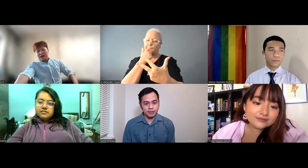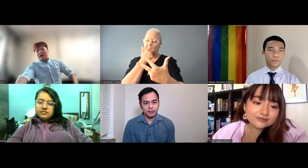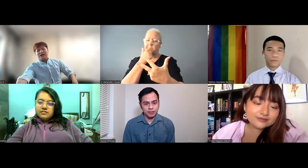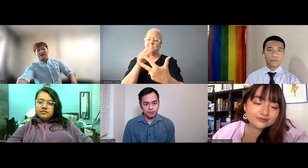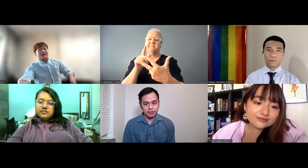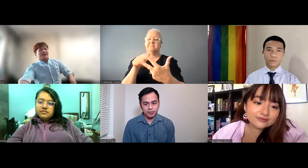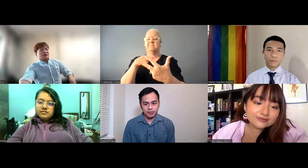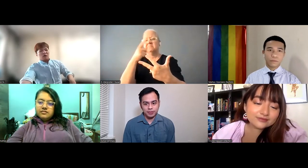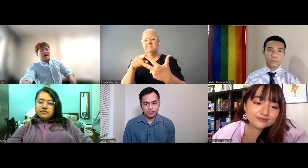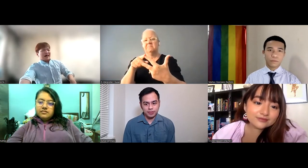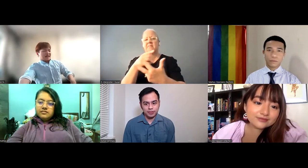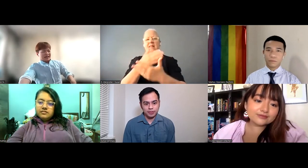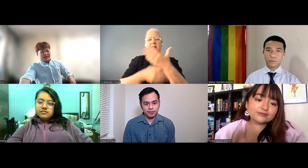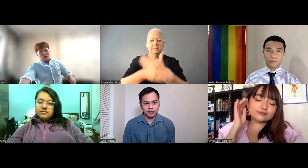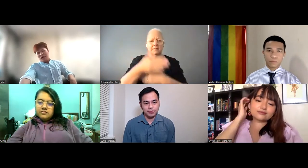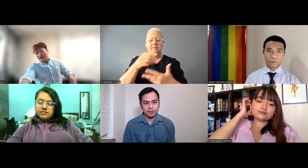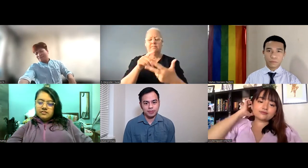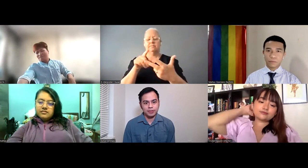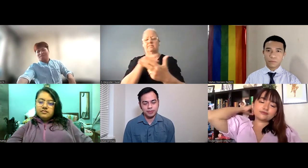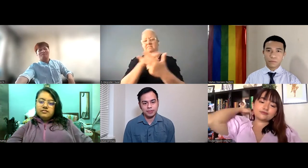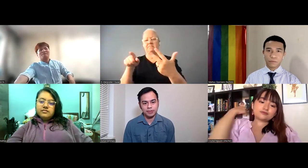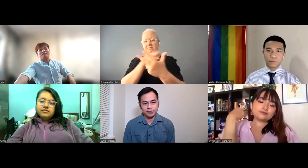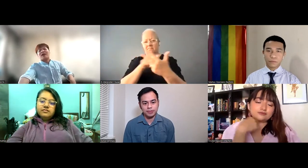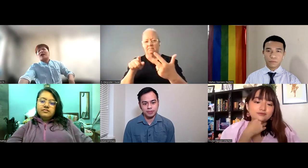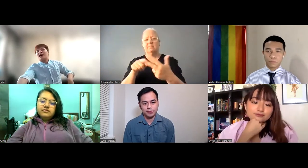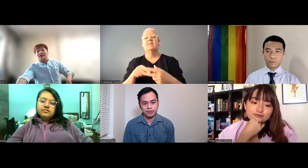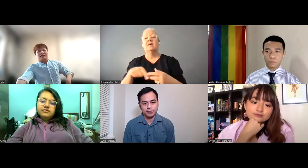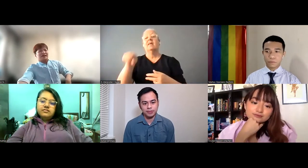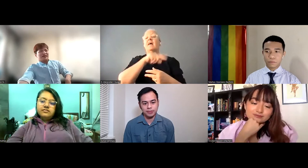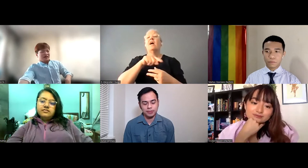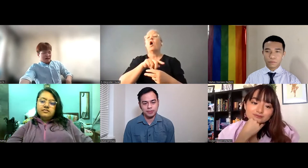disability, and then they are on a journey to